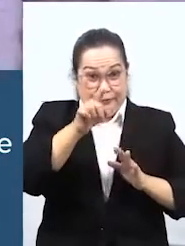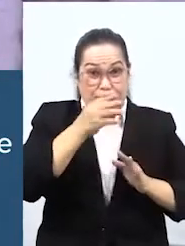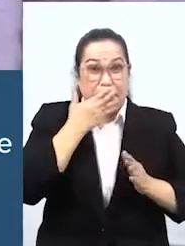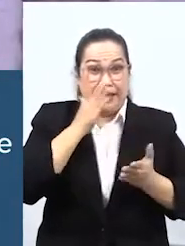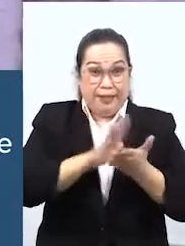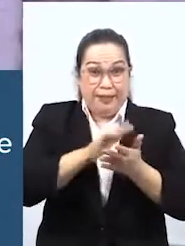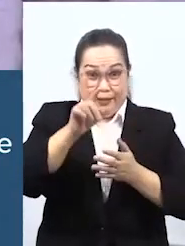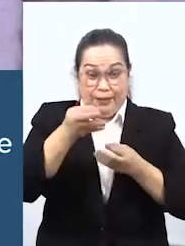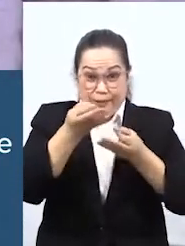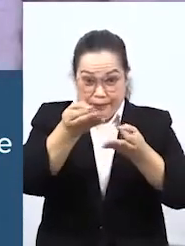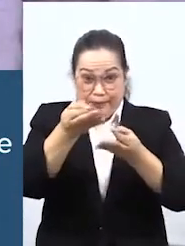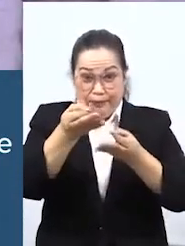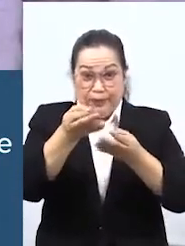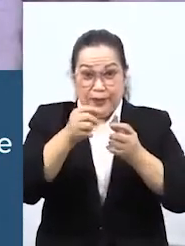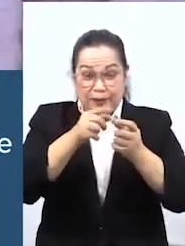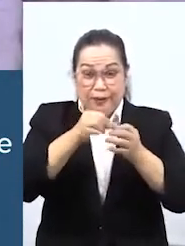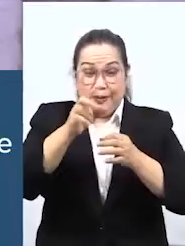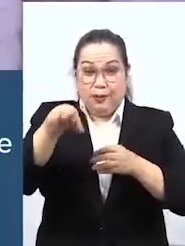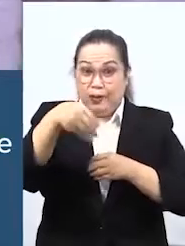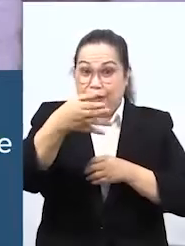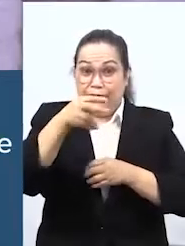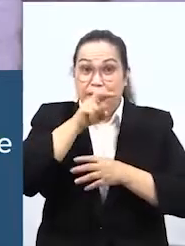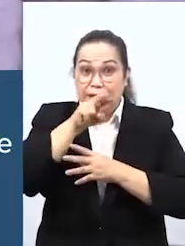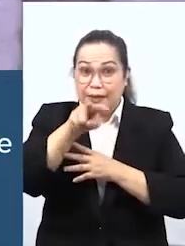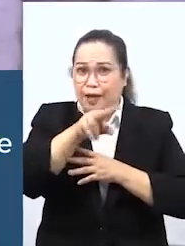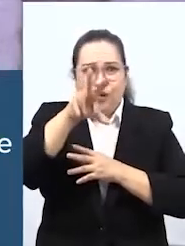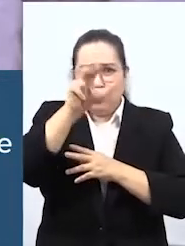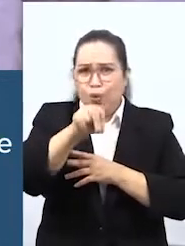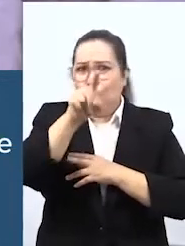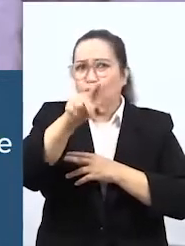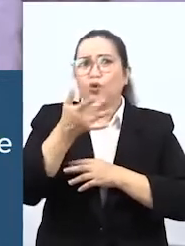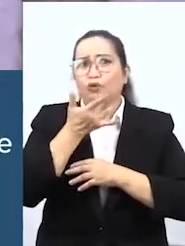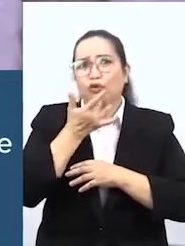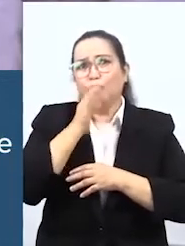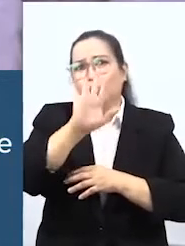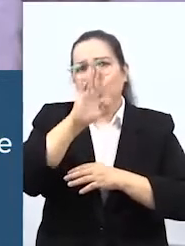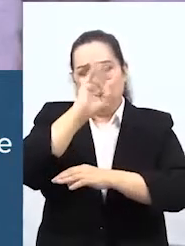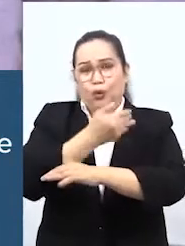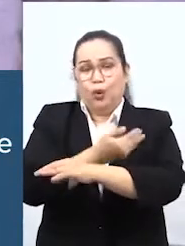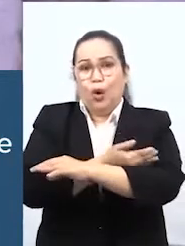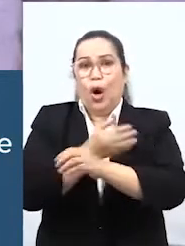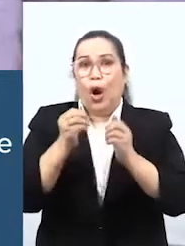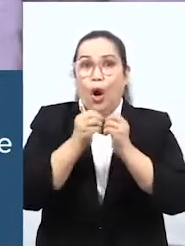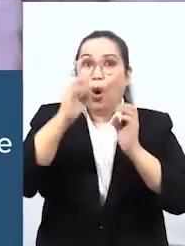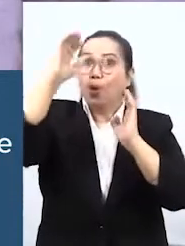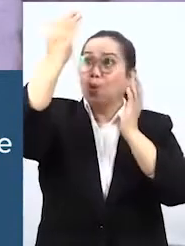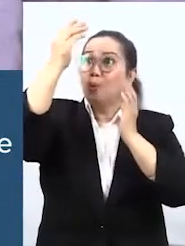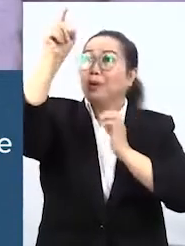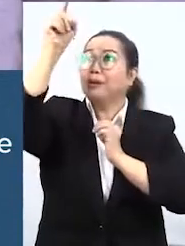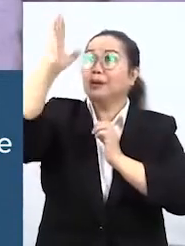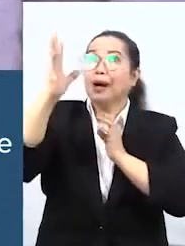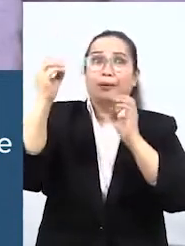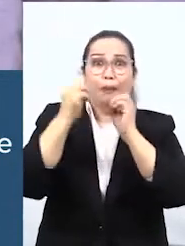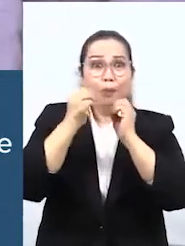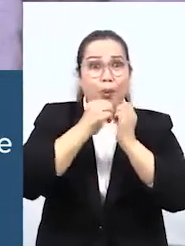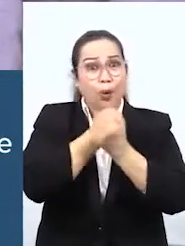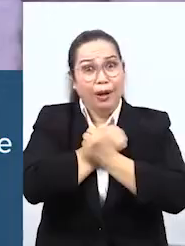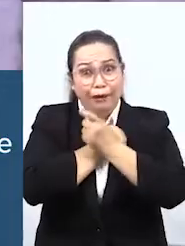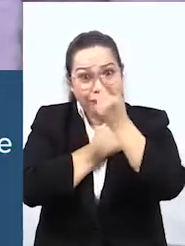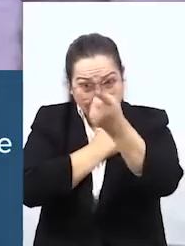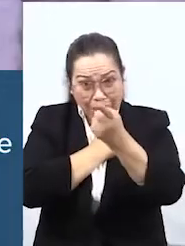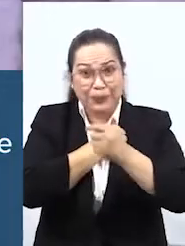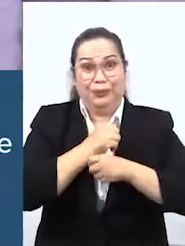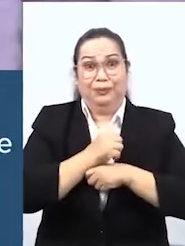Will you give him a snake of course not How much more your father ' ba there There's a pattern